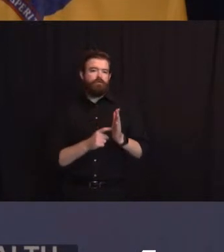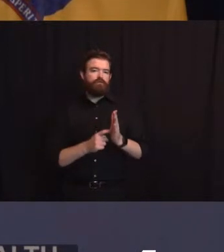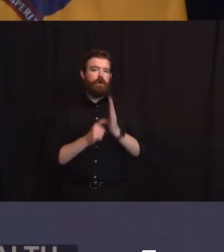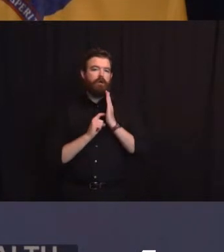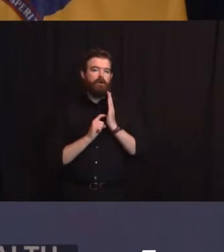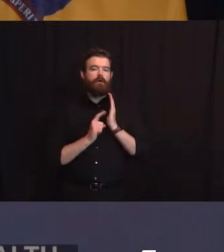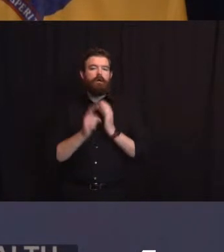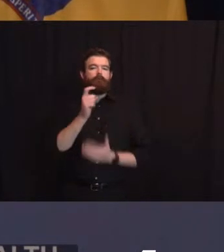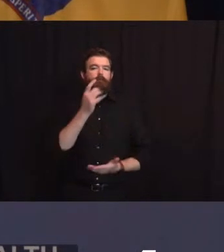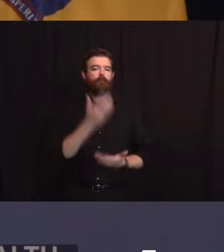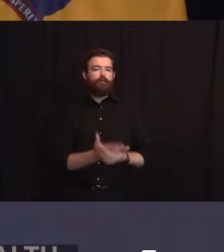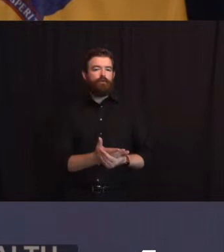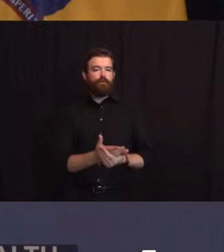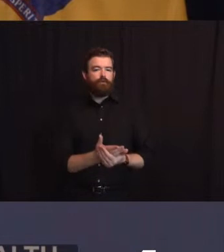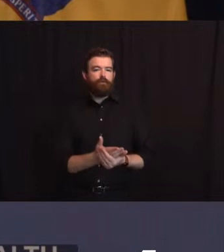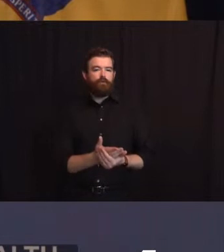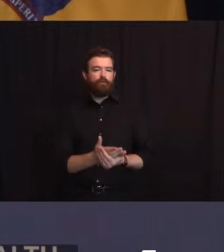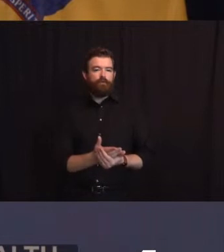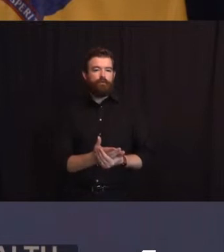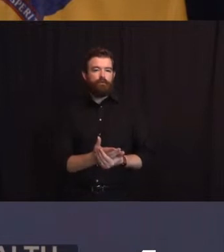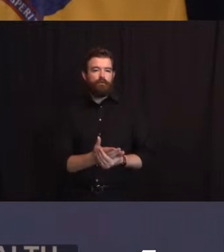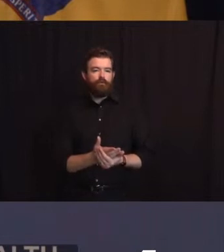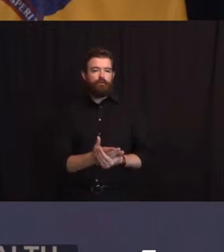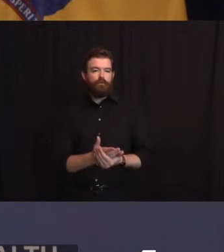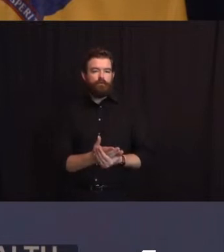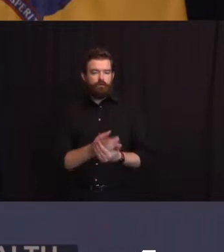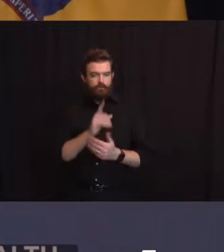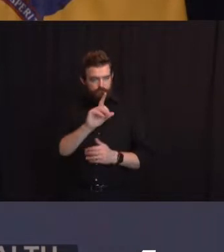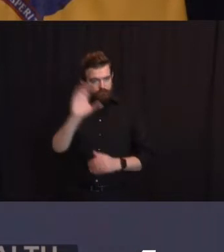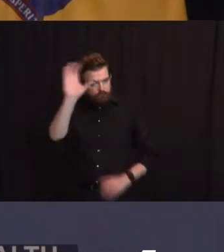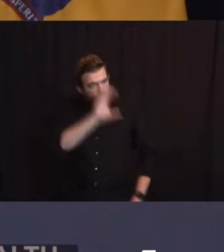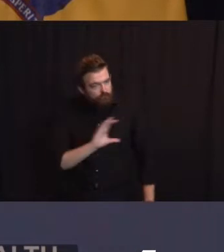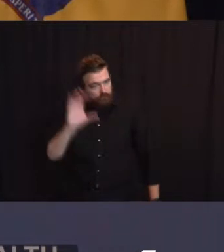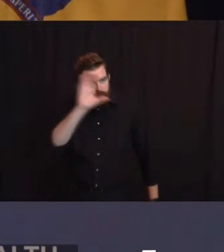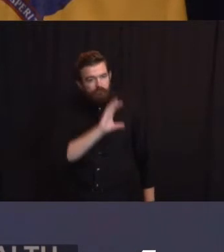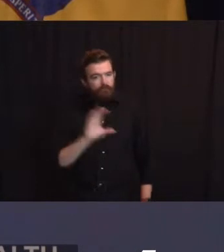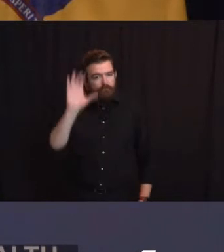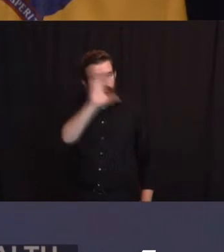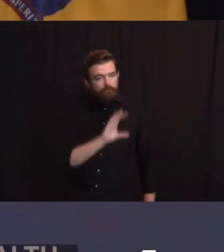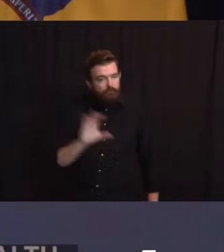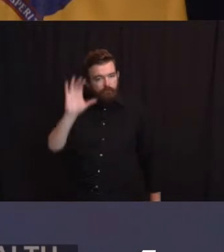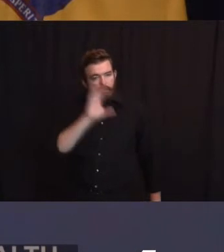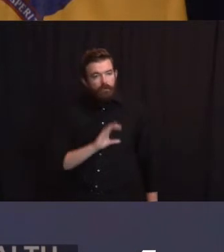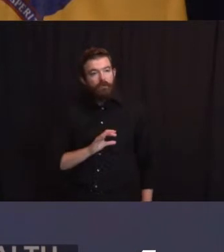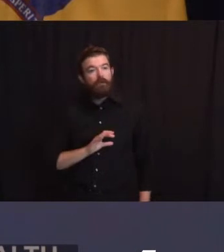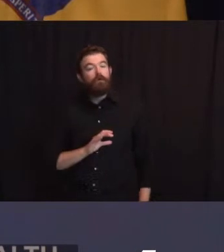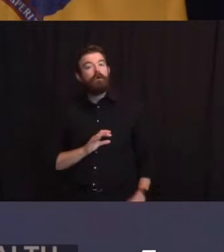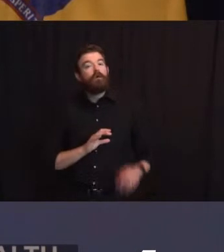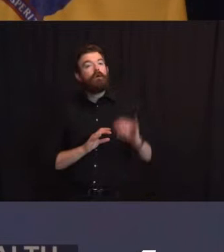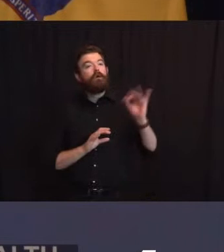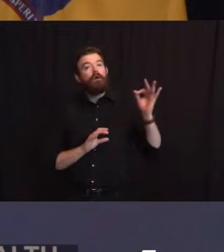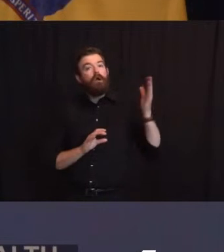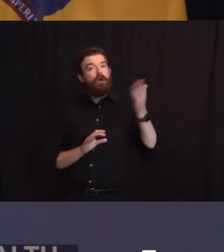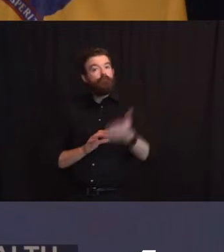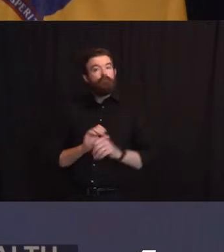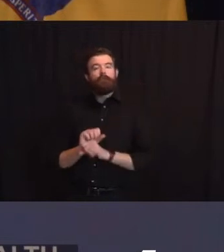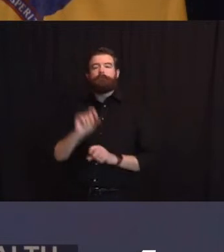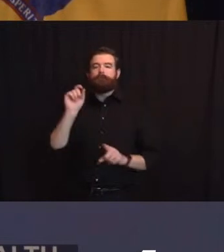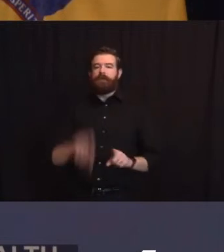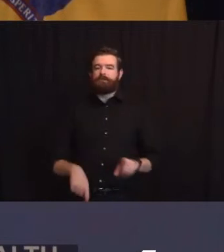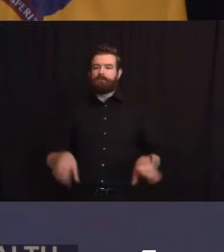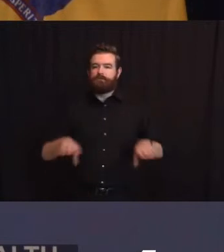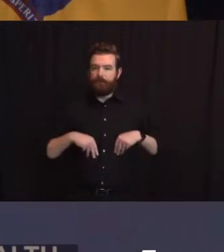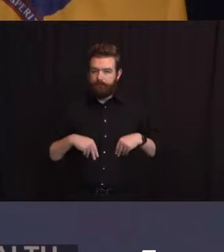phrase that is used. So that's been there from the get-go in New Jersey, and it will continue to be. I can't speak for the